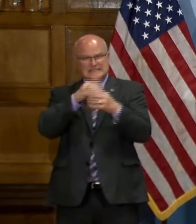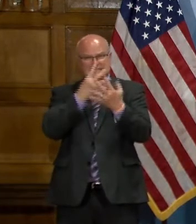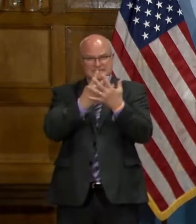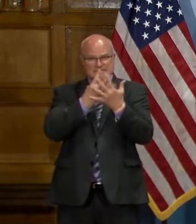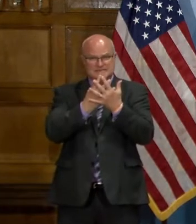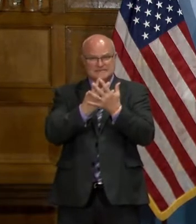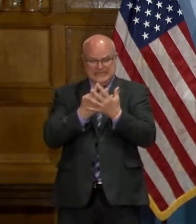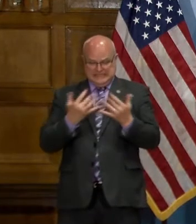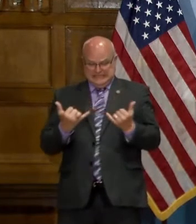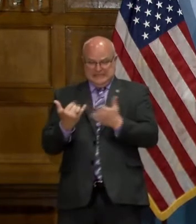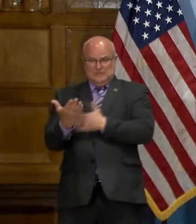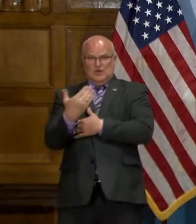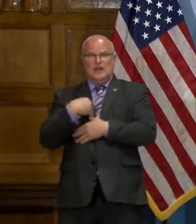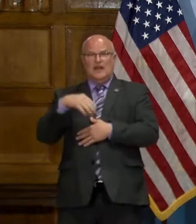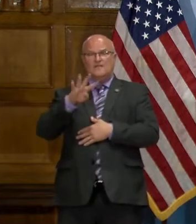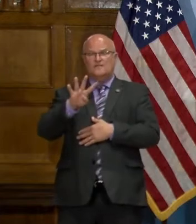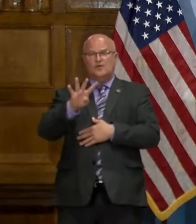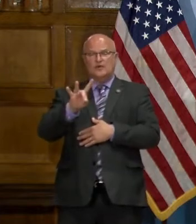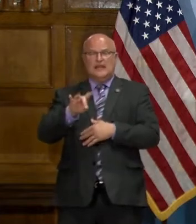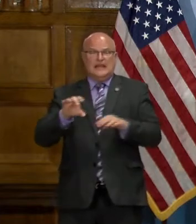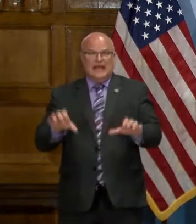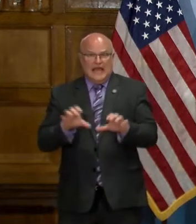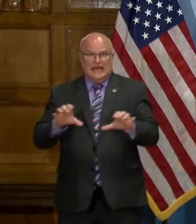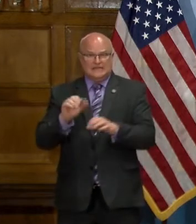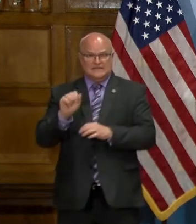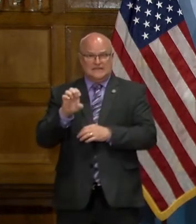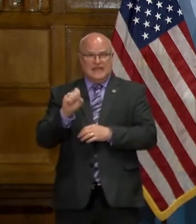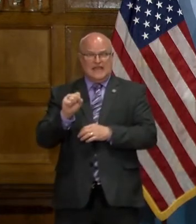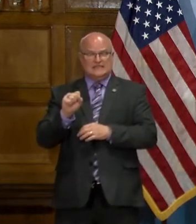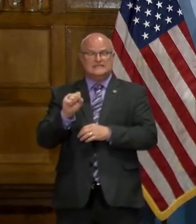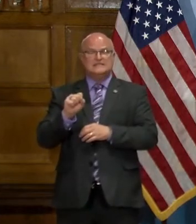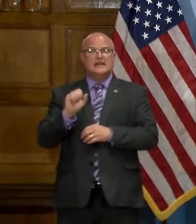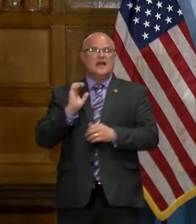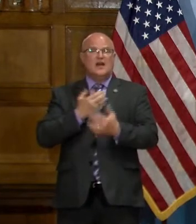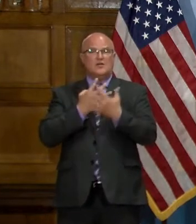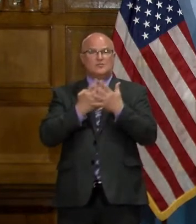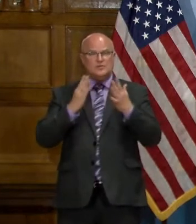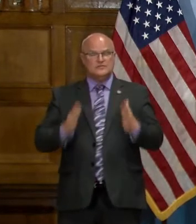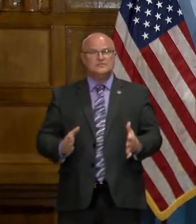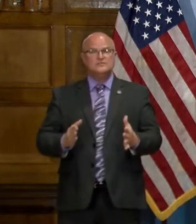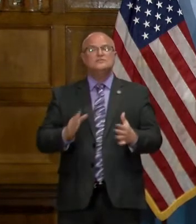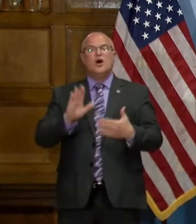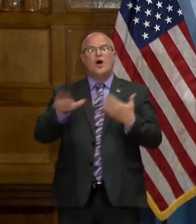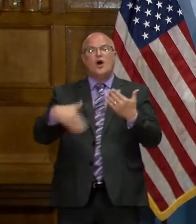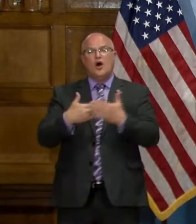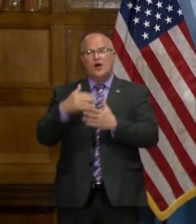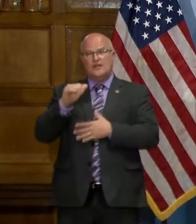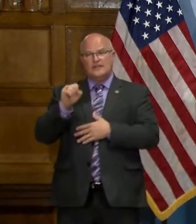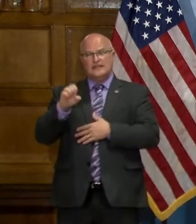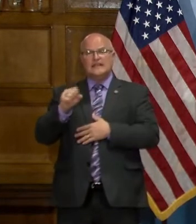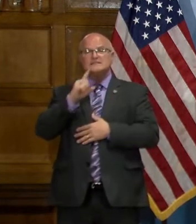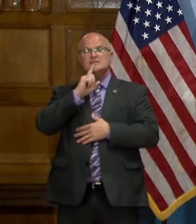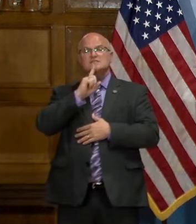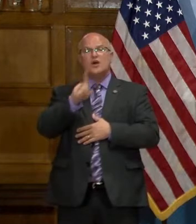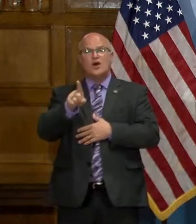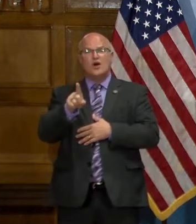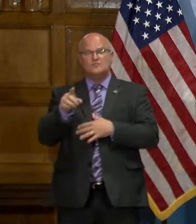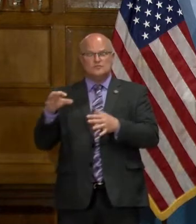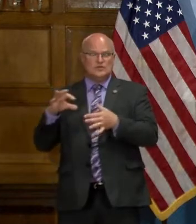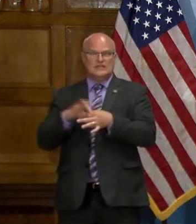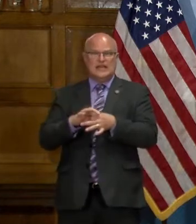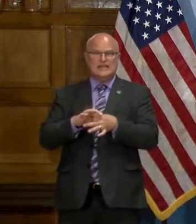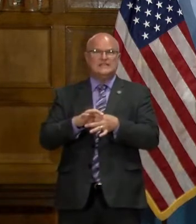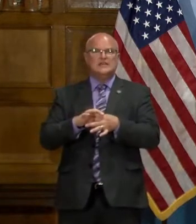As of this morning, we have 48 active cases among our offender population. All of those cases are related to